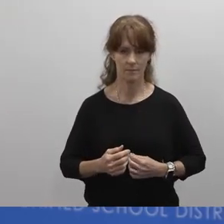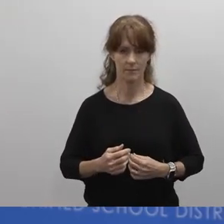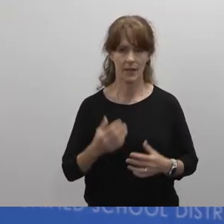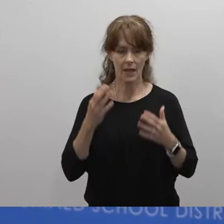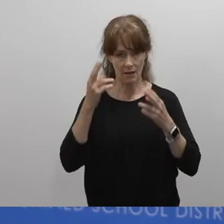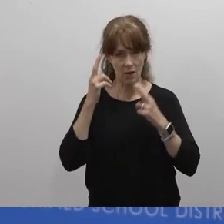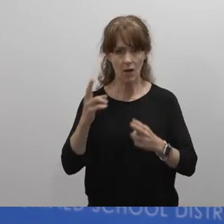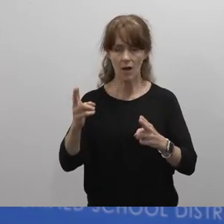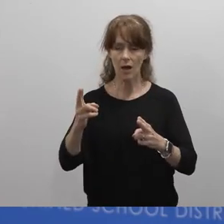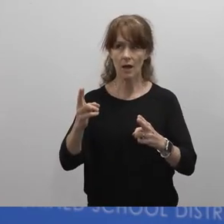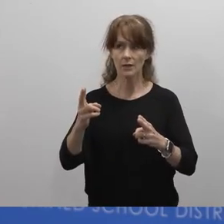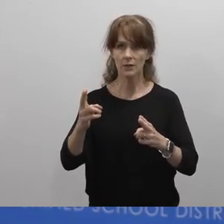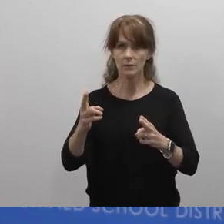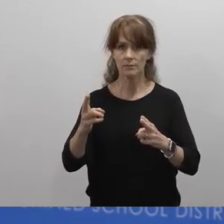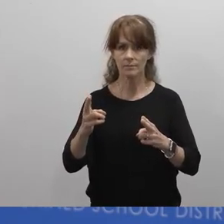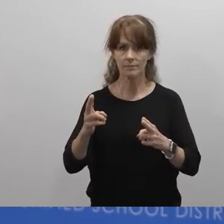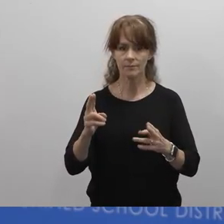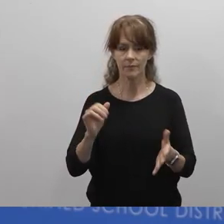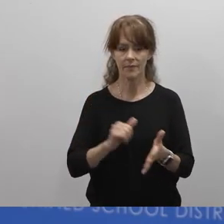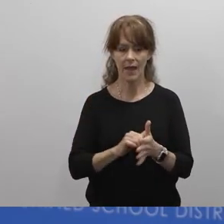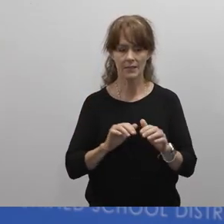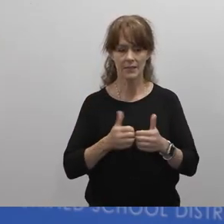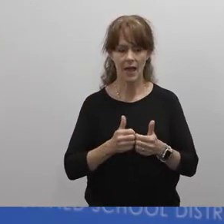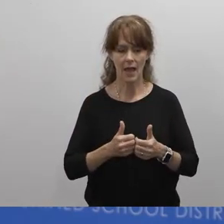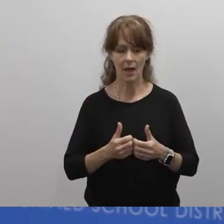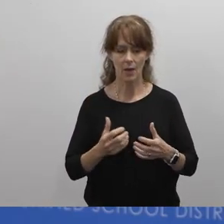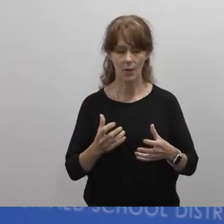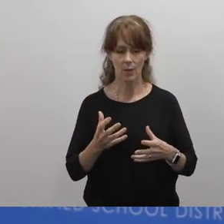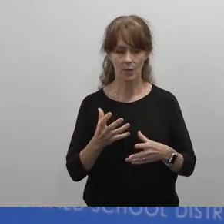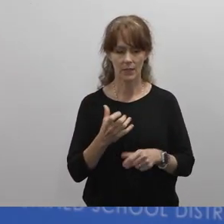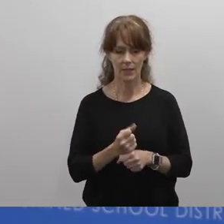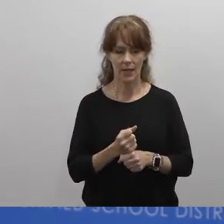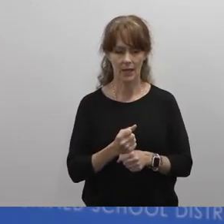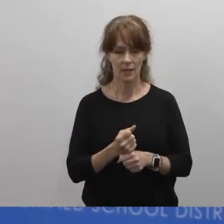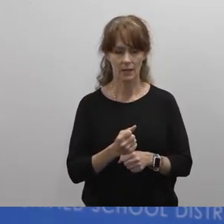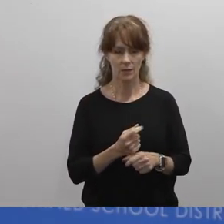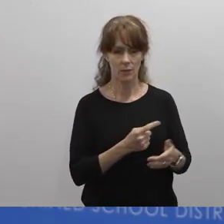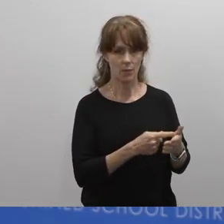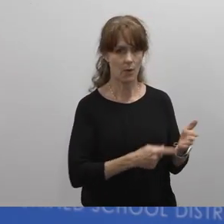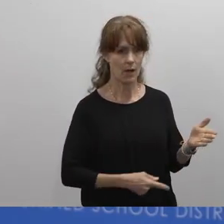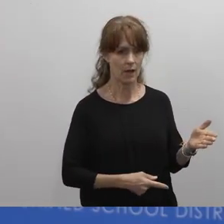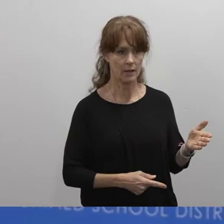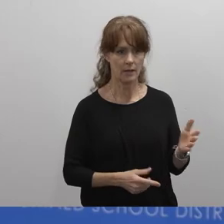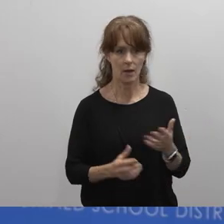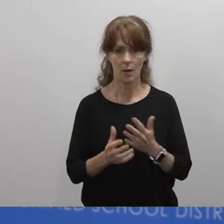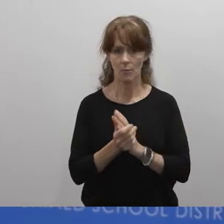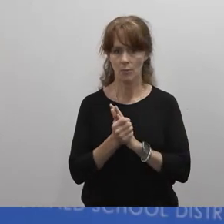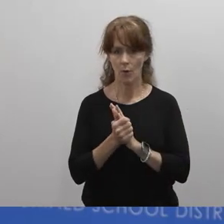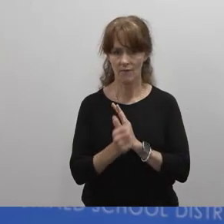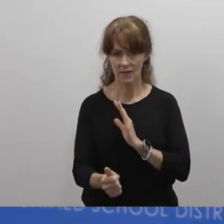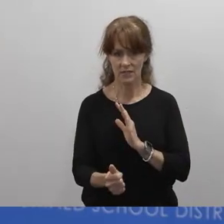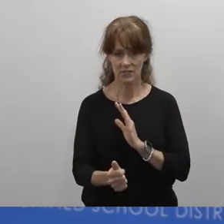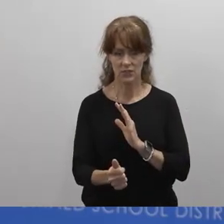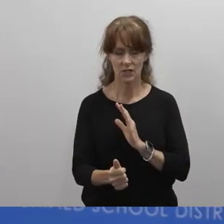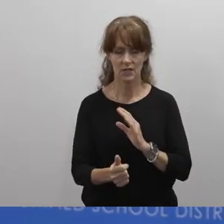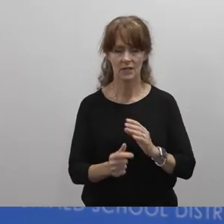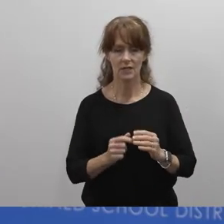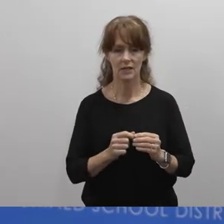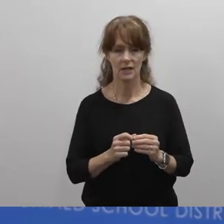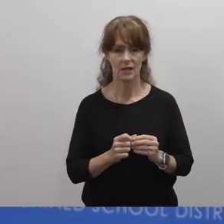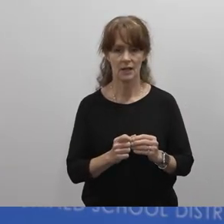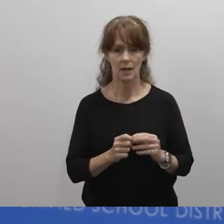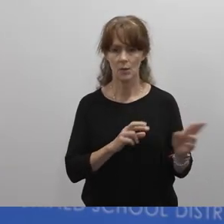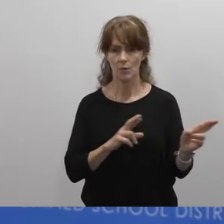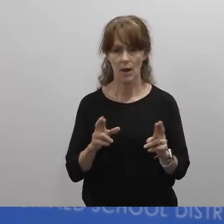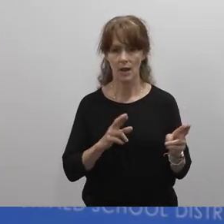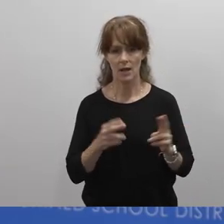And I think that's the how that we get to the what, right? Being proficient in or about, being